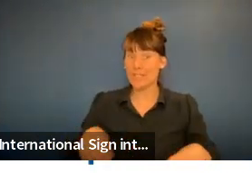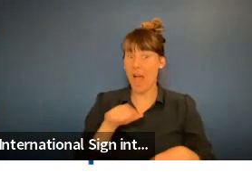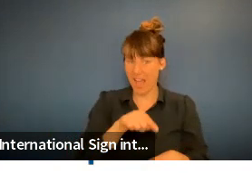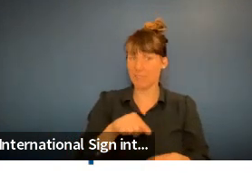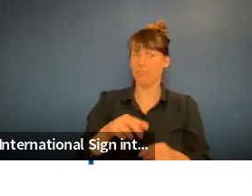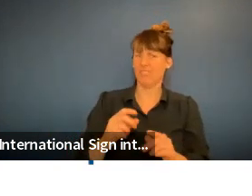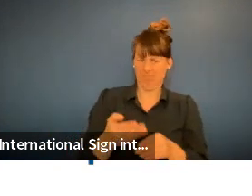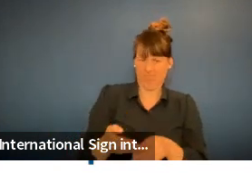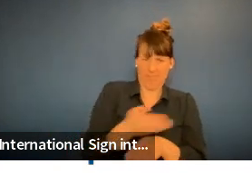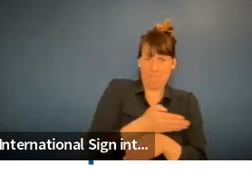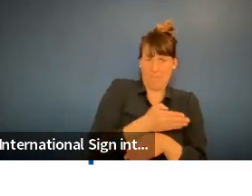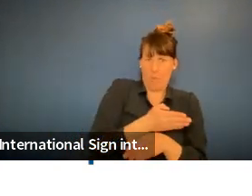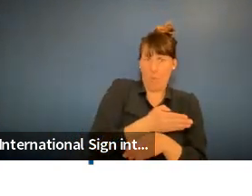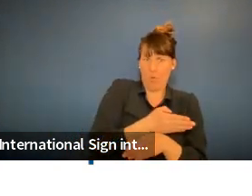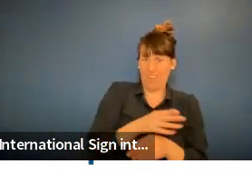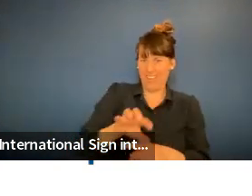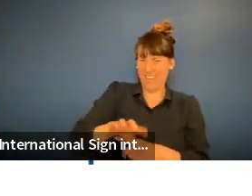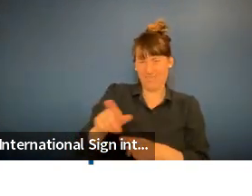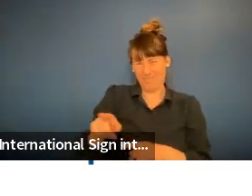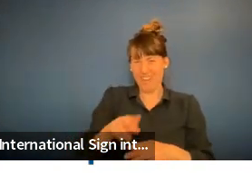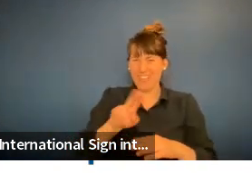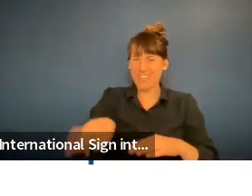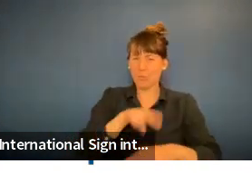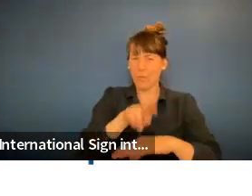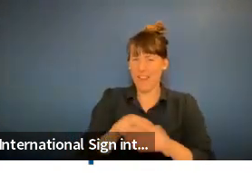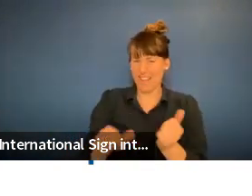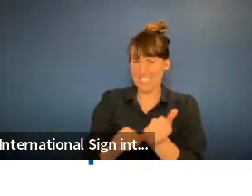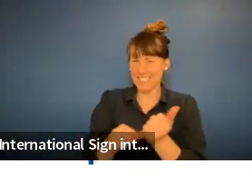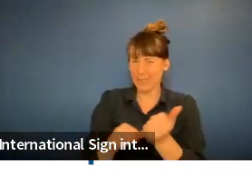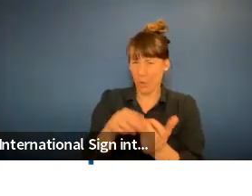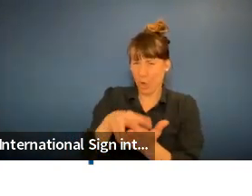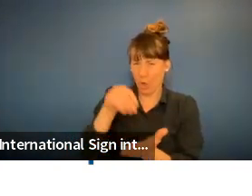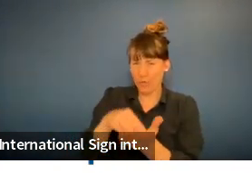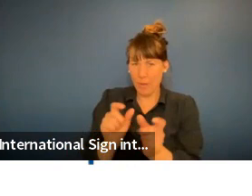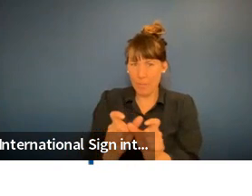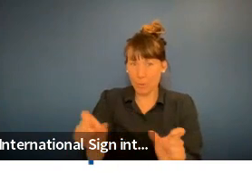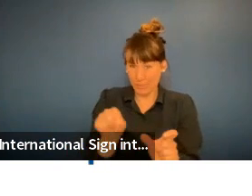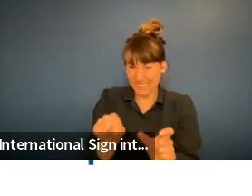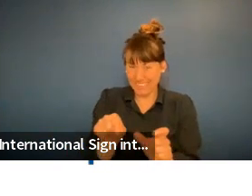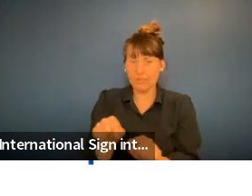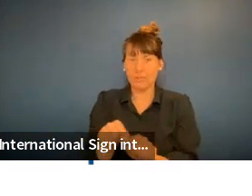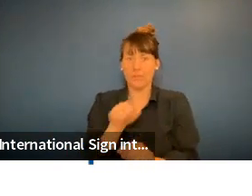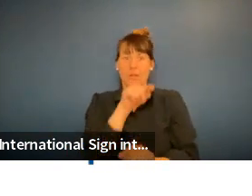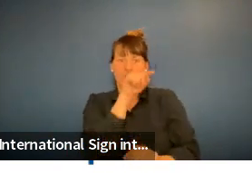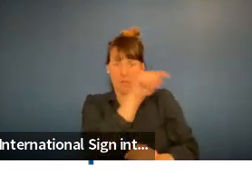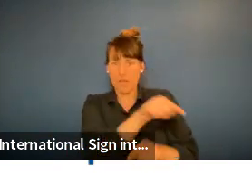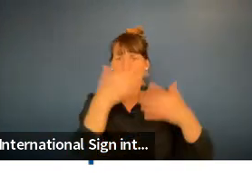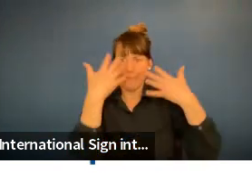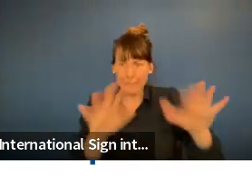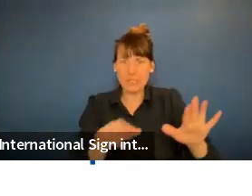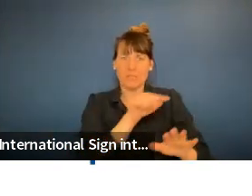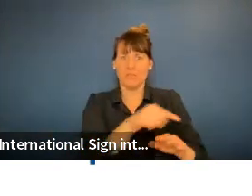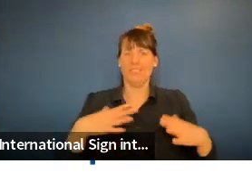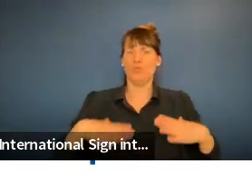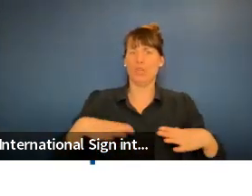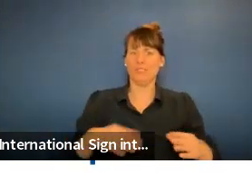state-funded assistive products. In Tajikistan, prior to development of the National Assistive Product List, there were 11 assistive